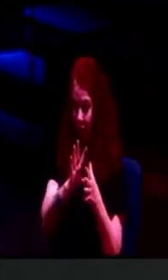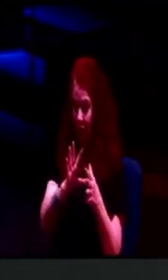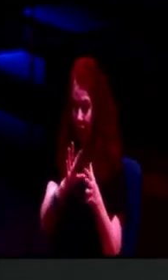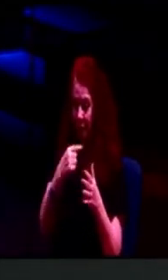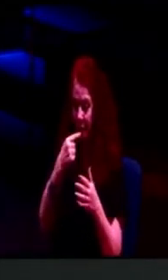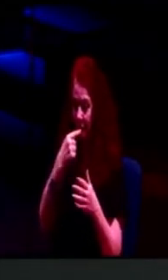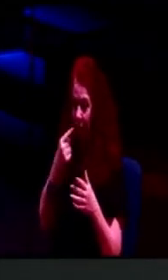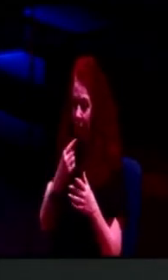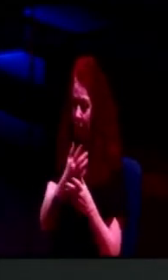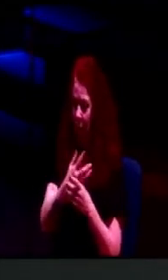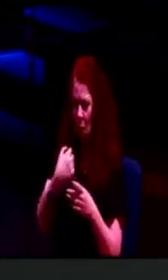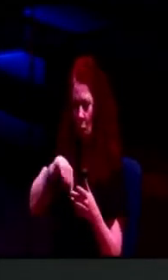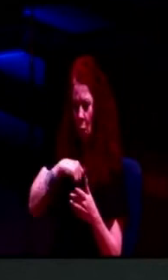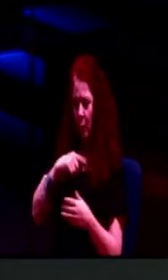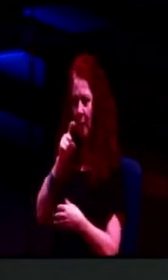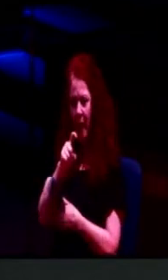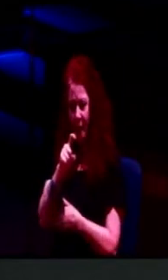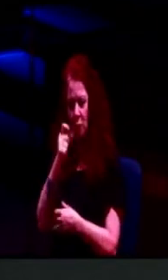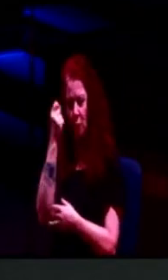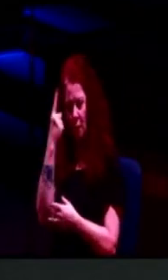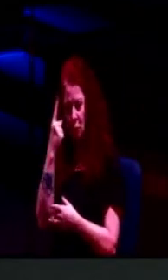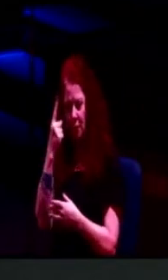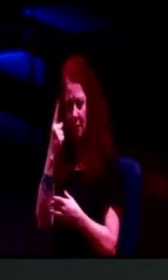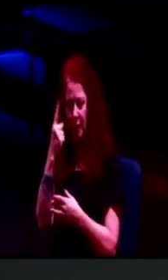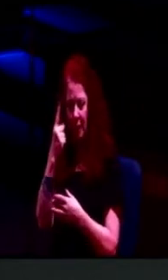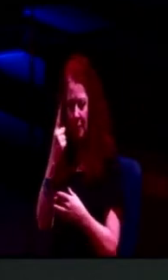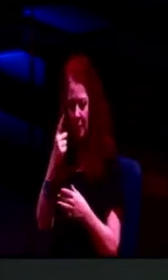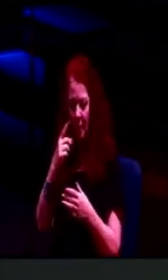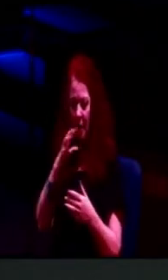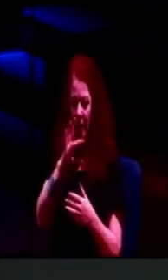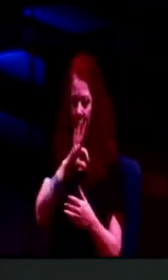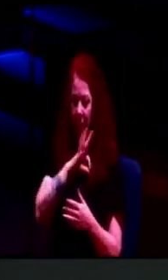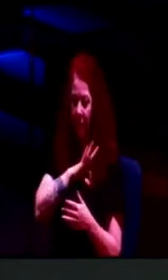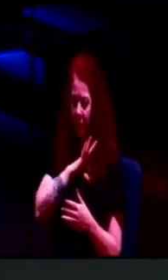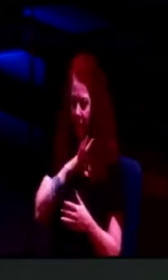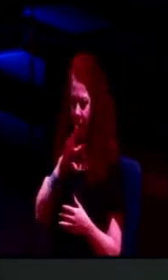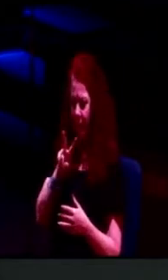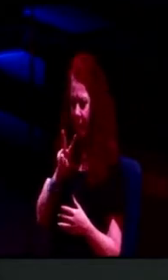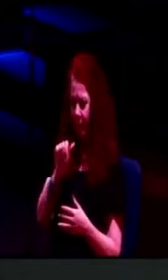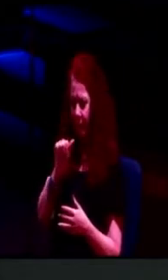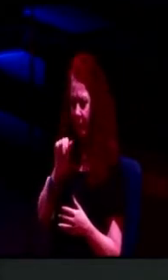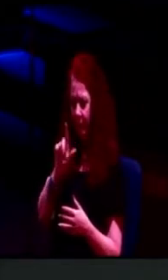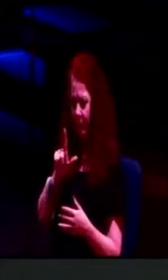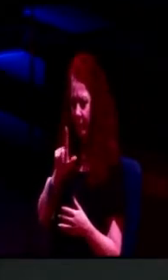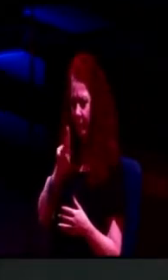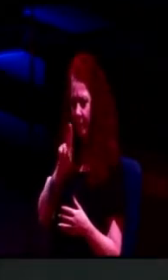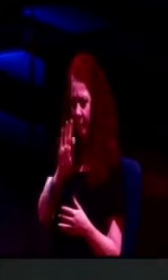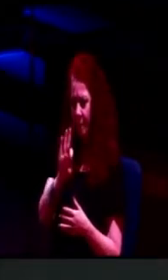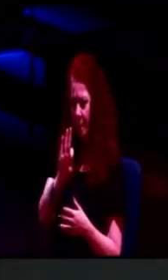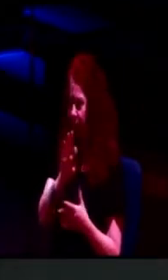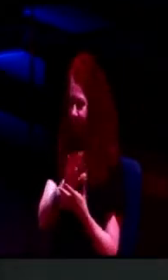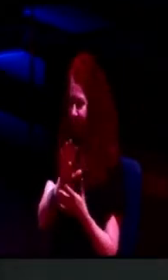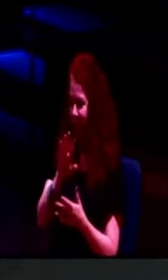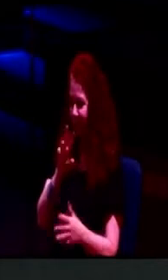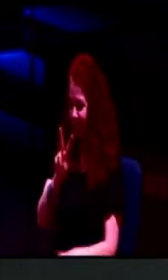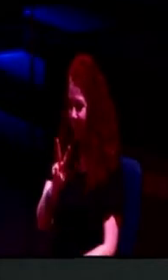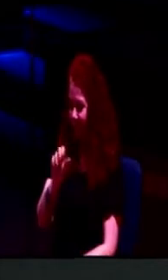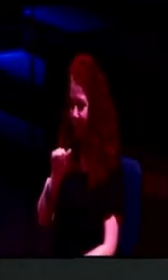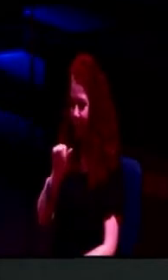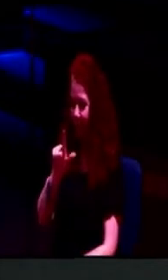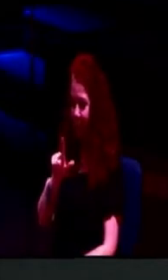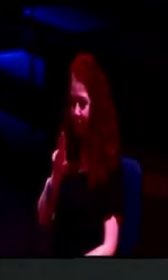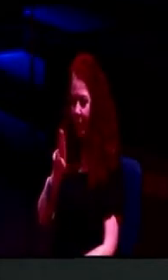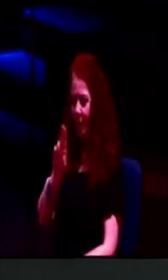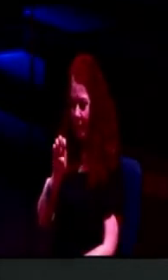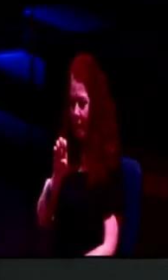have to recognize the value of something, right? You have to be able to identify that what you have stumbled across in the field or what you've stumbled